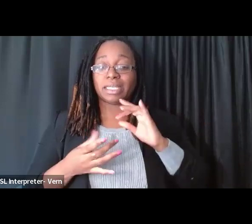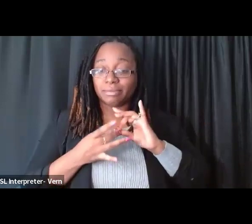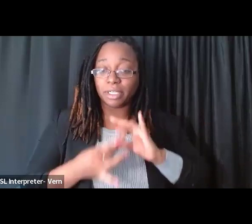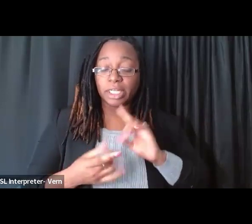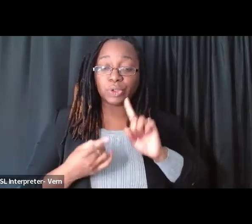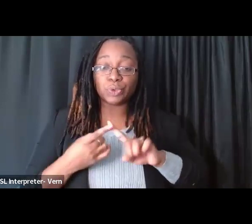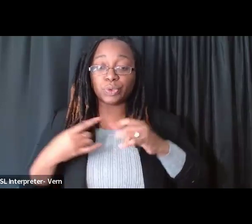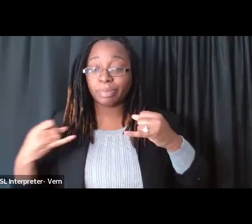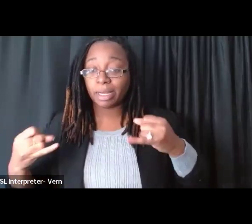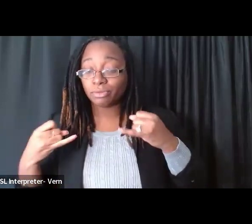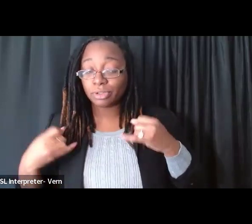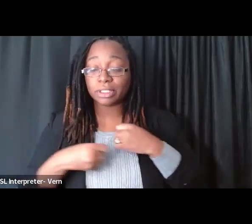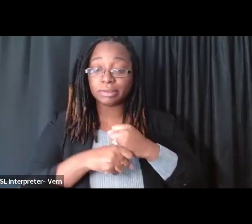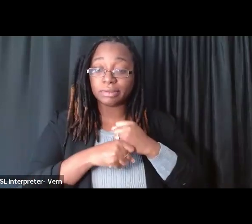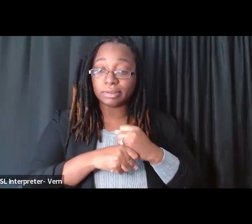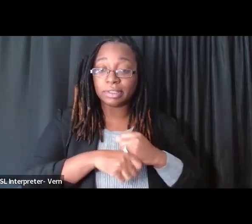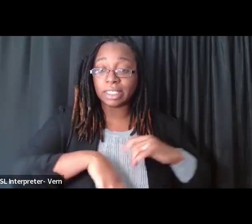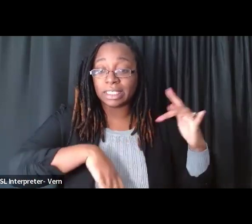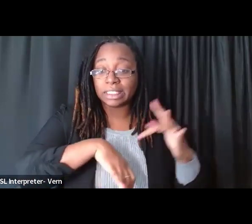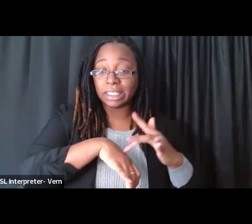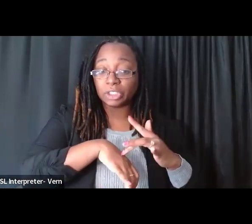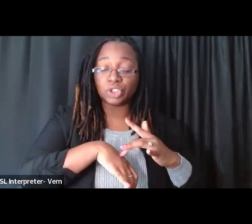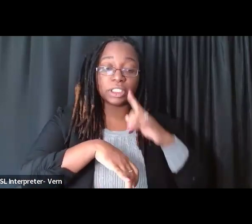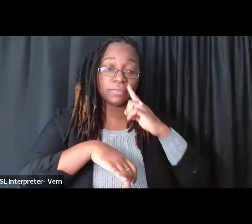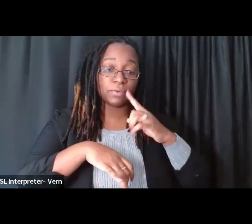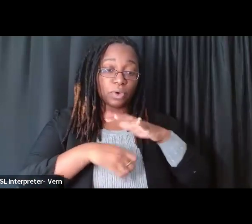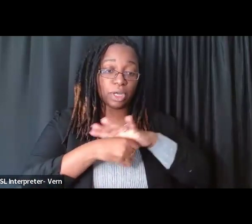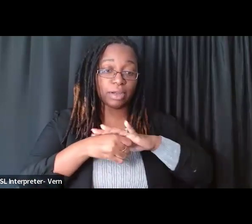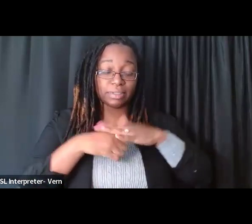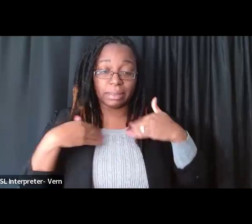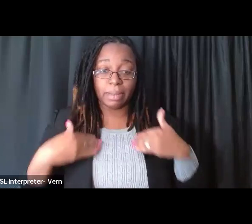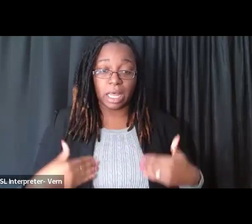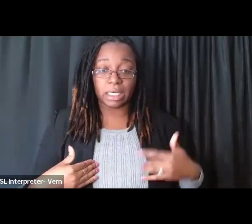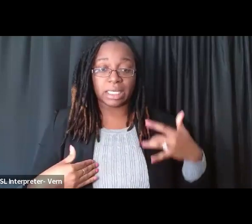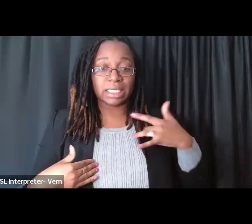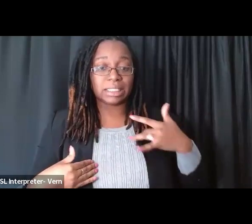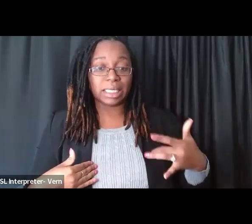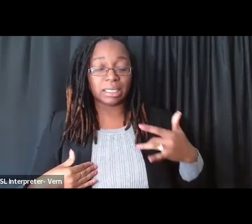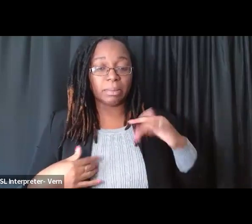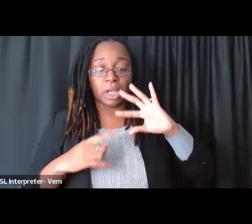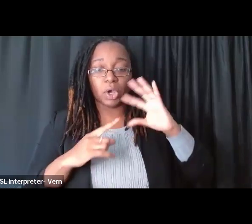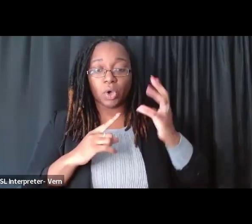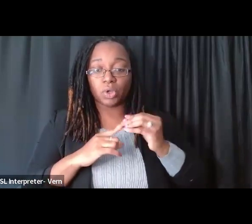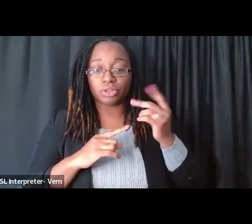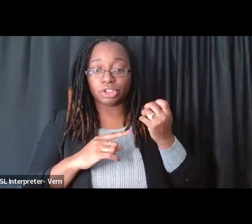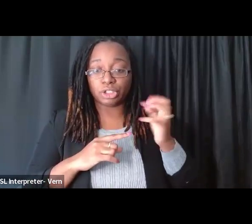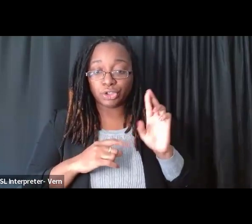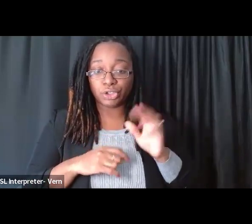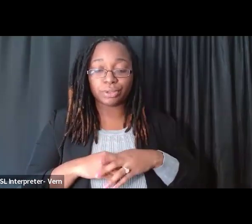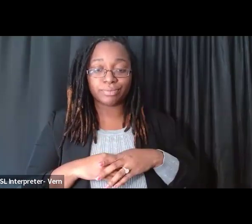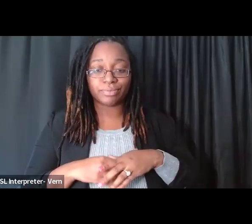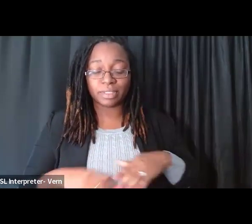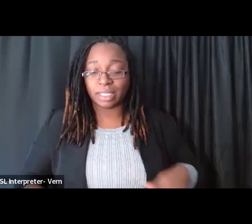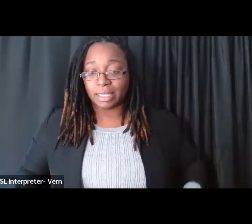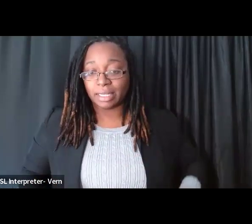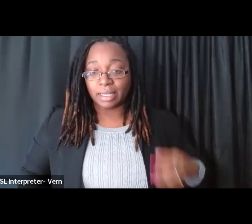choreography. Touching or referring to areas of bodies that have been heavily culturally gendered, the hips, butt, chest,